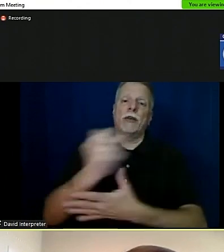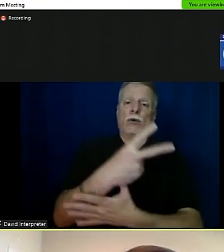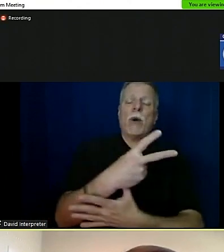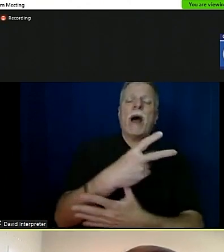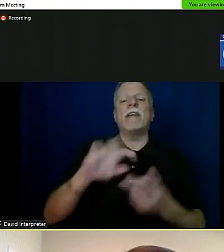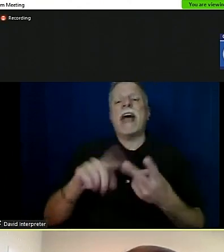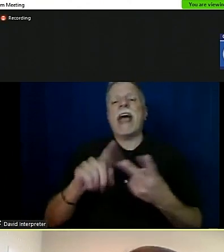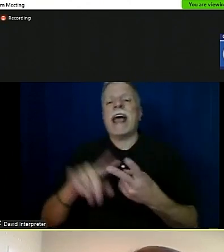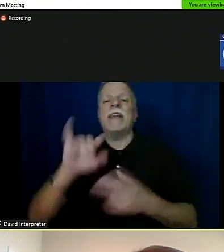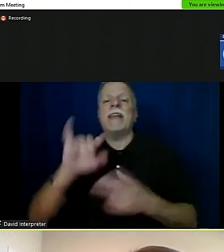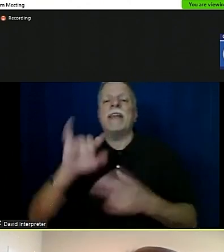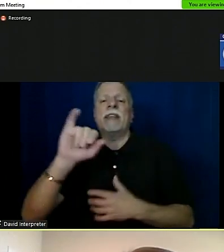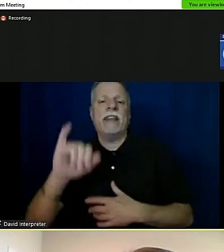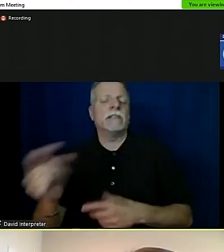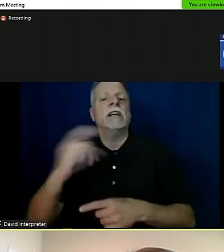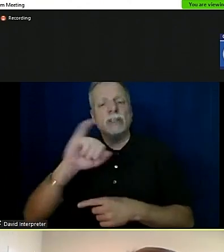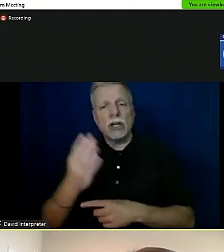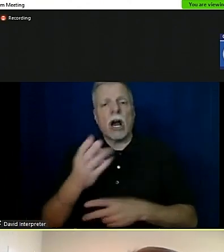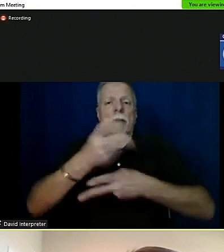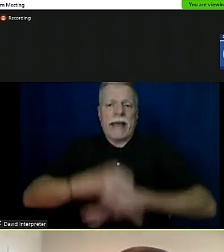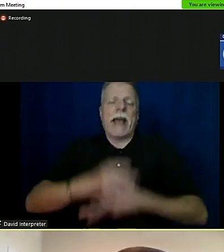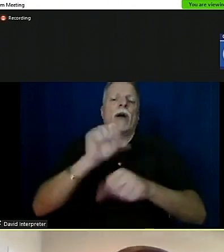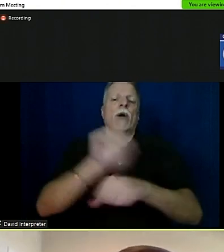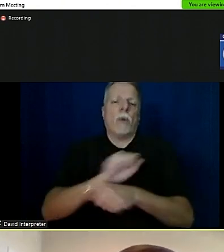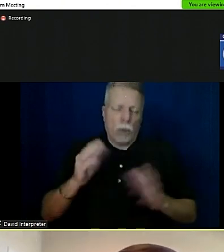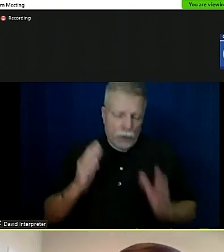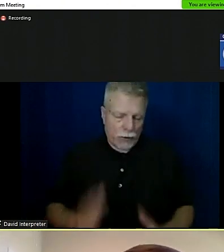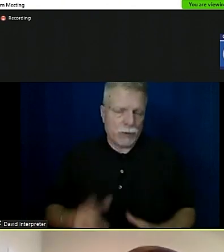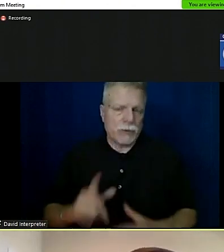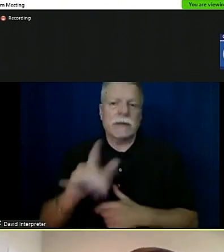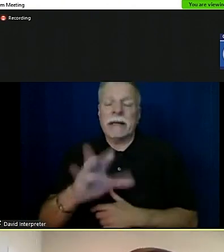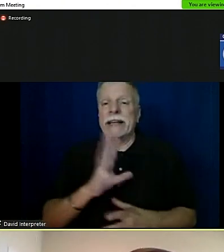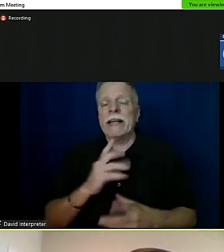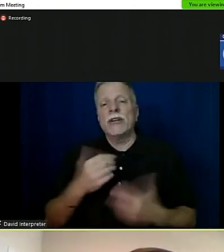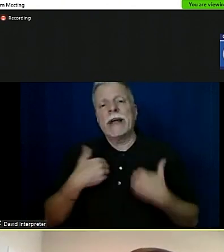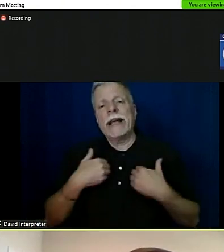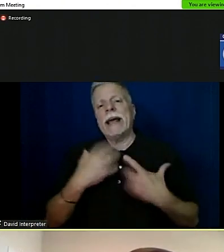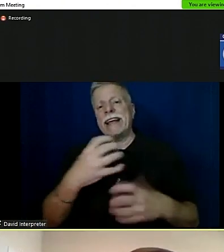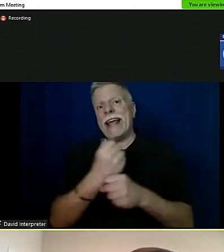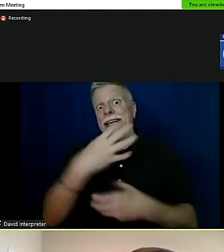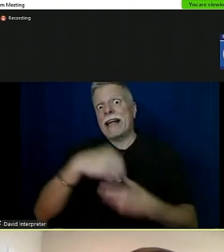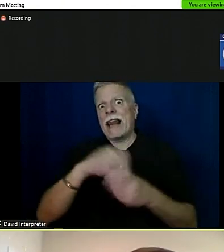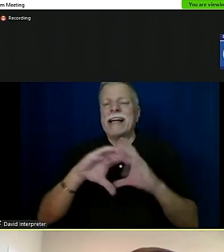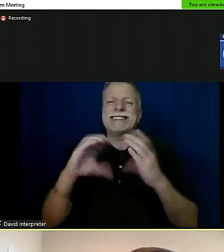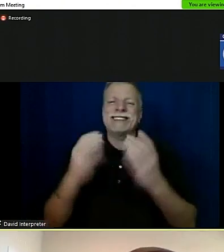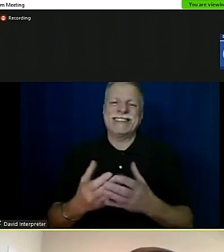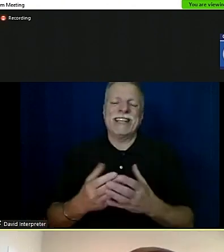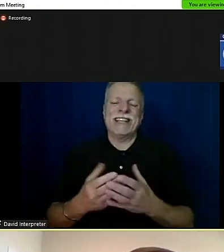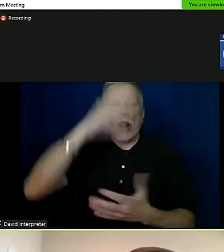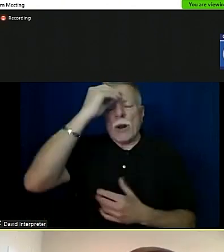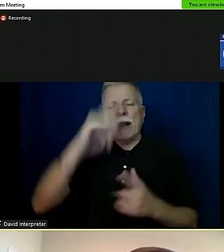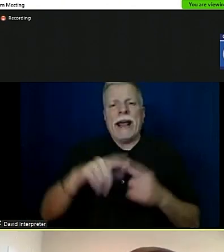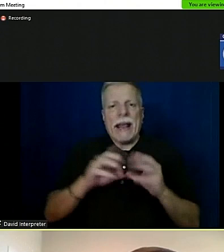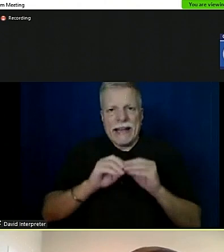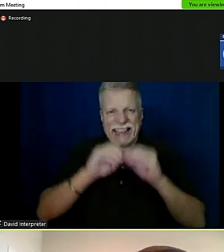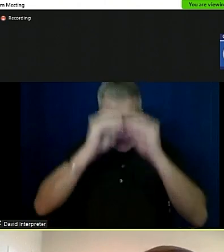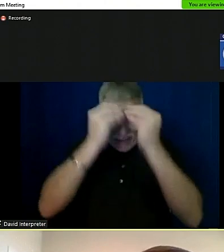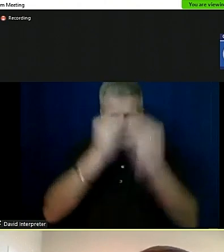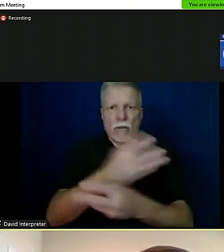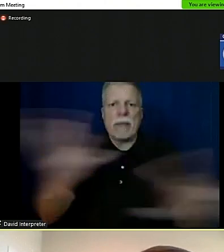be our number one priority to make sure we can get in-class learning. And then we plan to have that information out later this week.